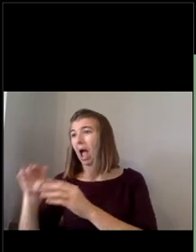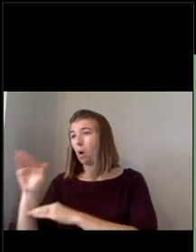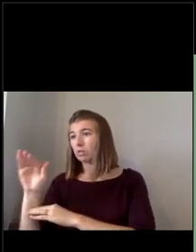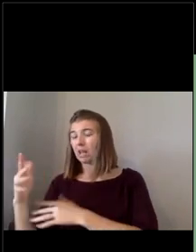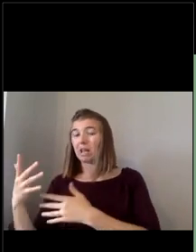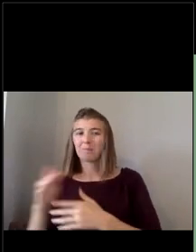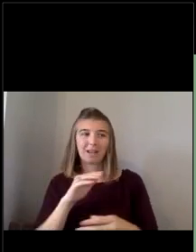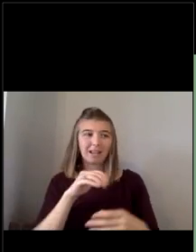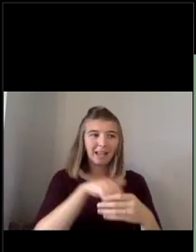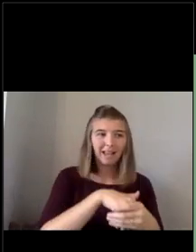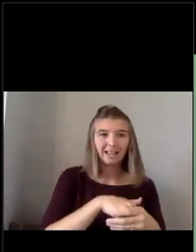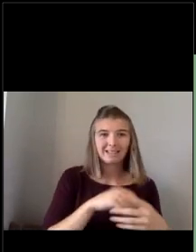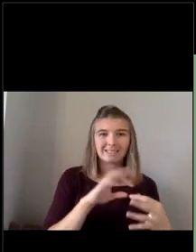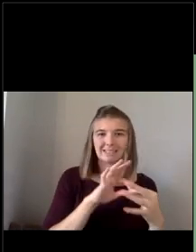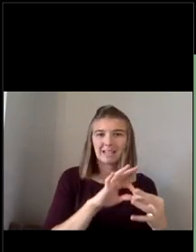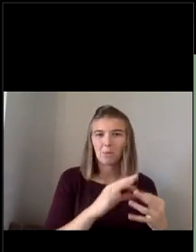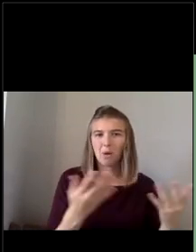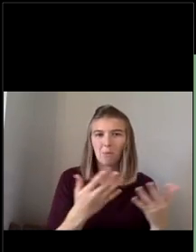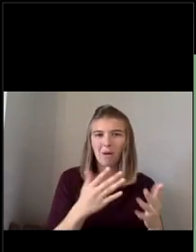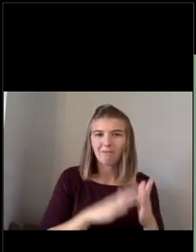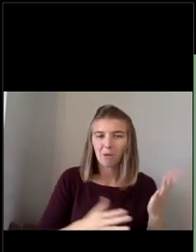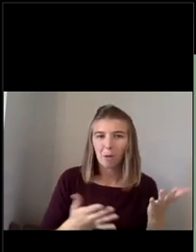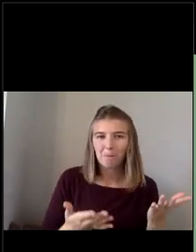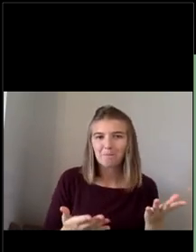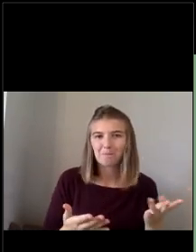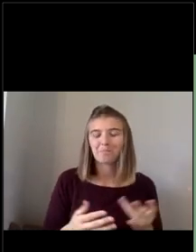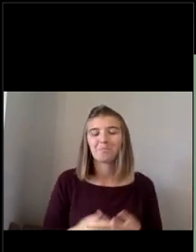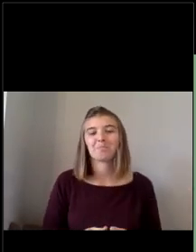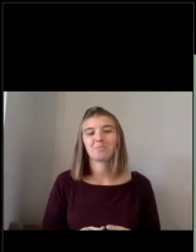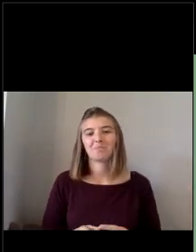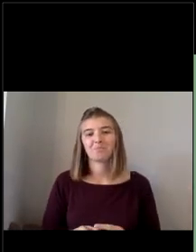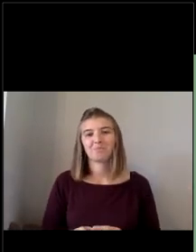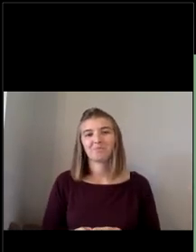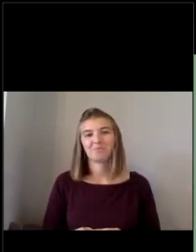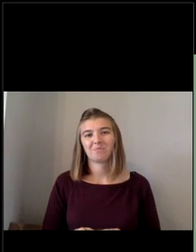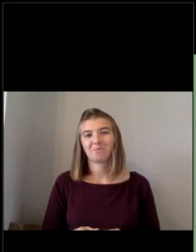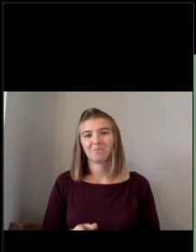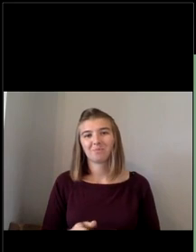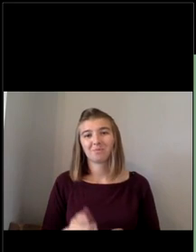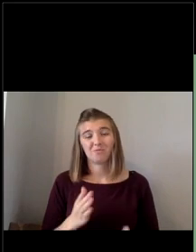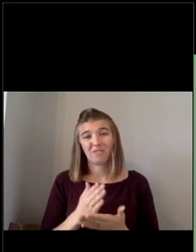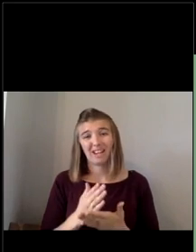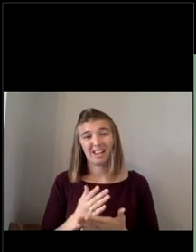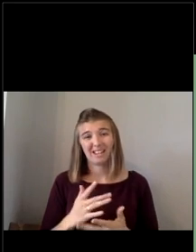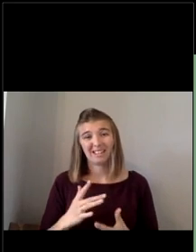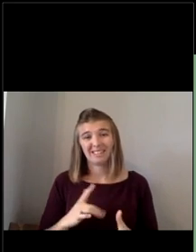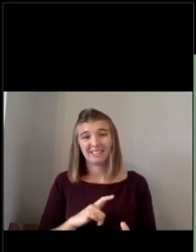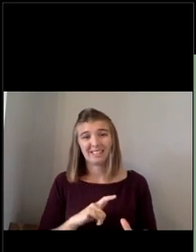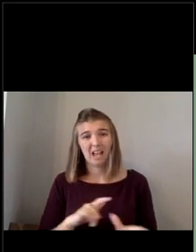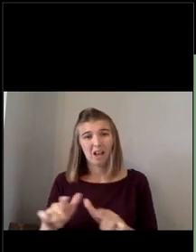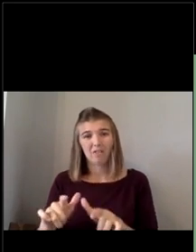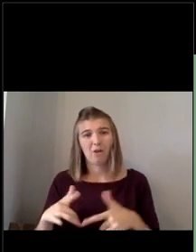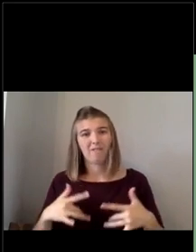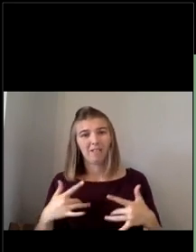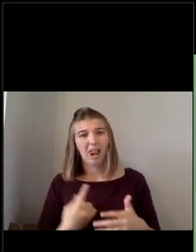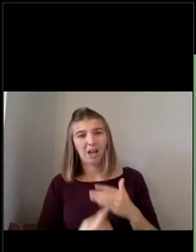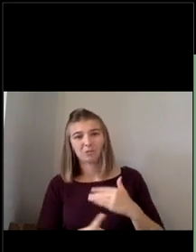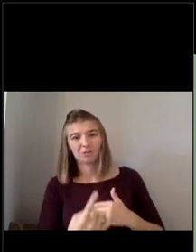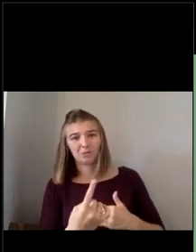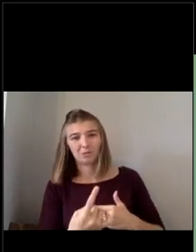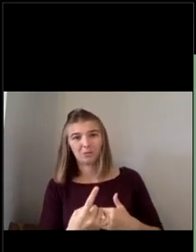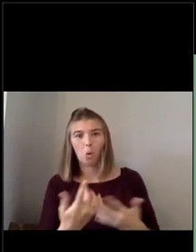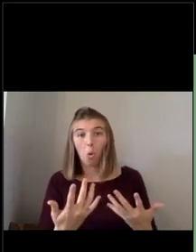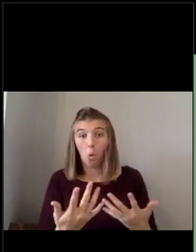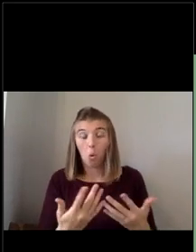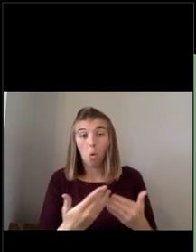Though you're receiving support from external sources, this sense of isolation within the workplace or institution can become intensified.